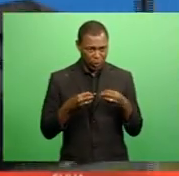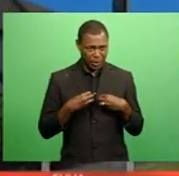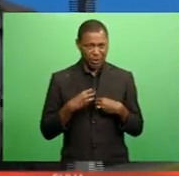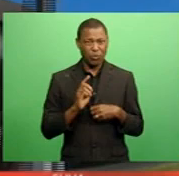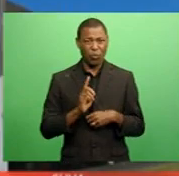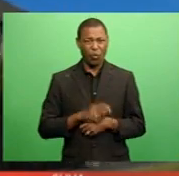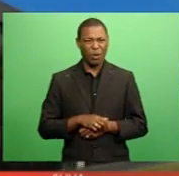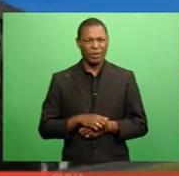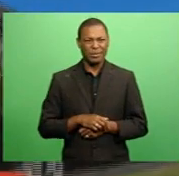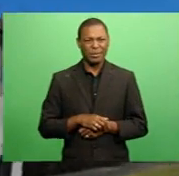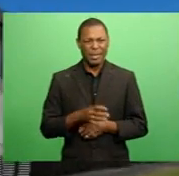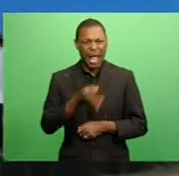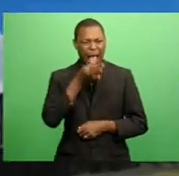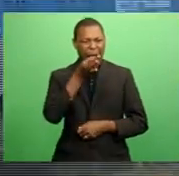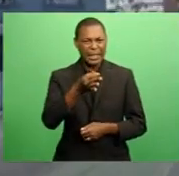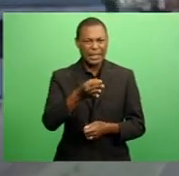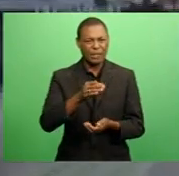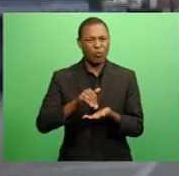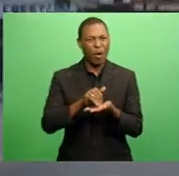Fijian families.